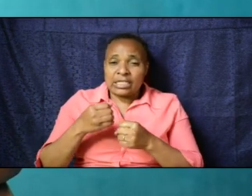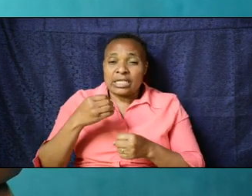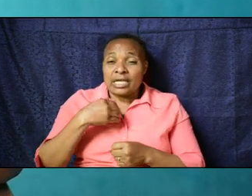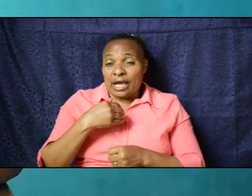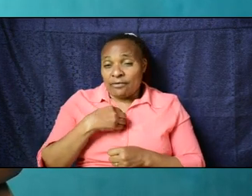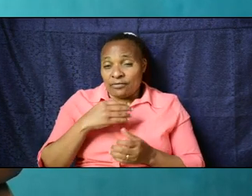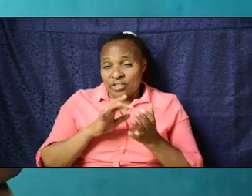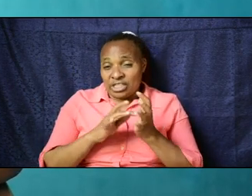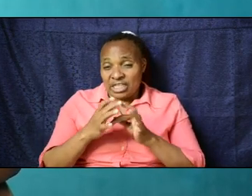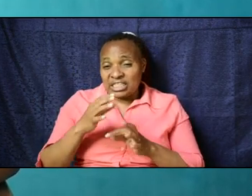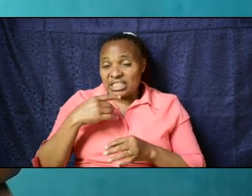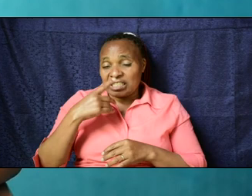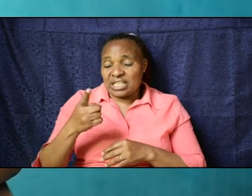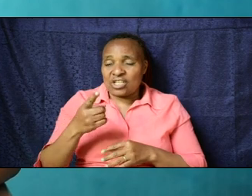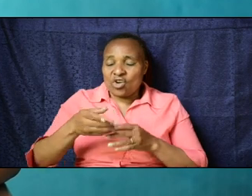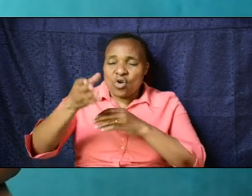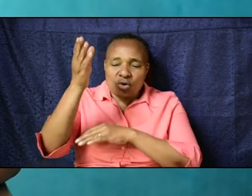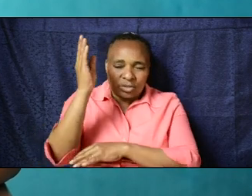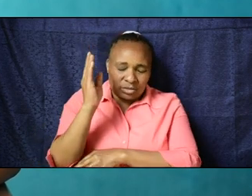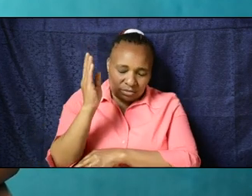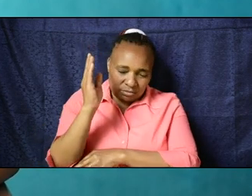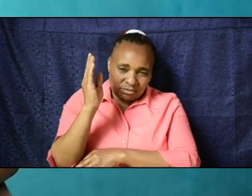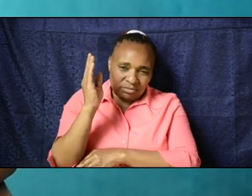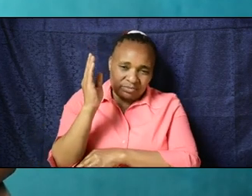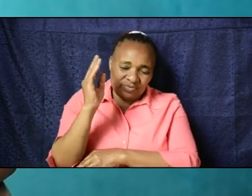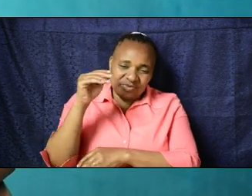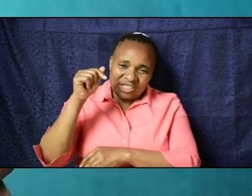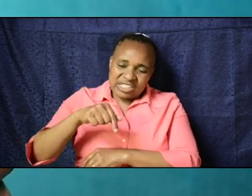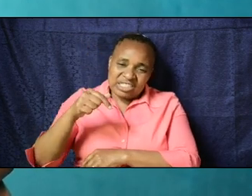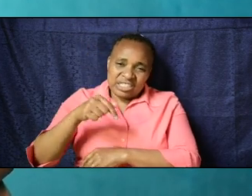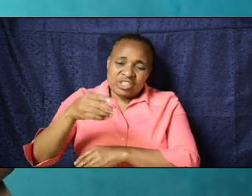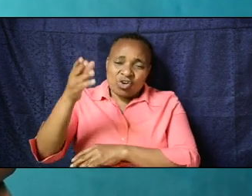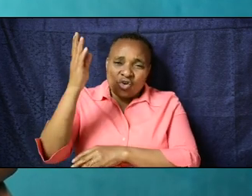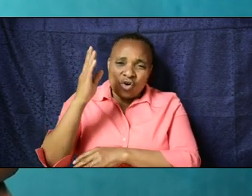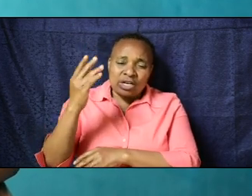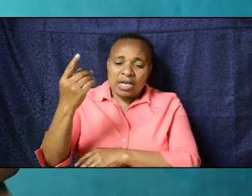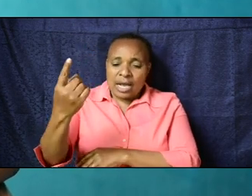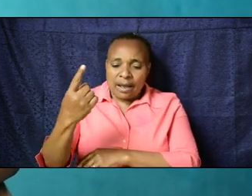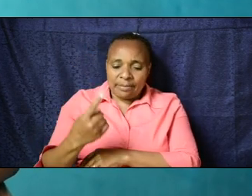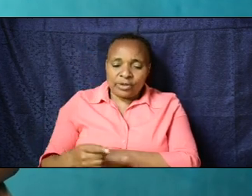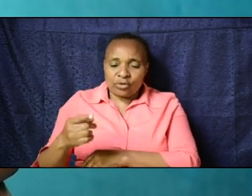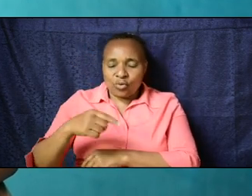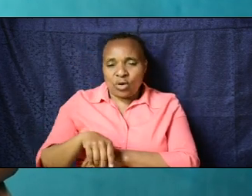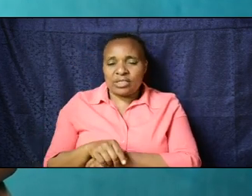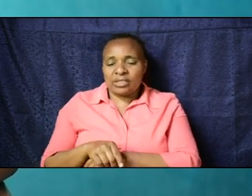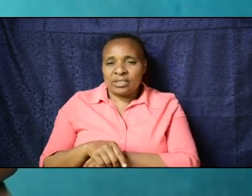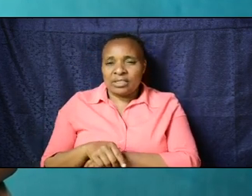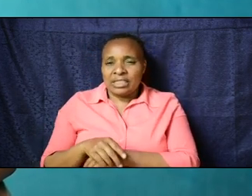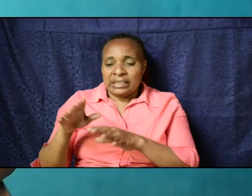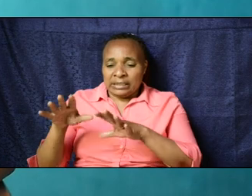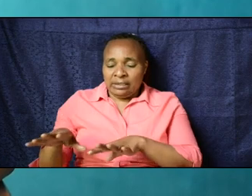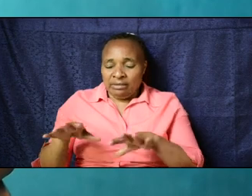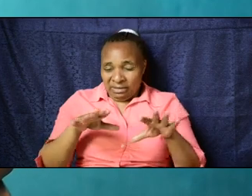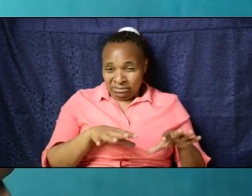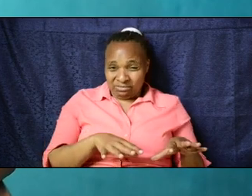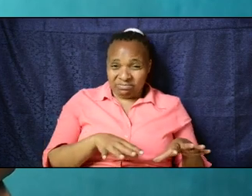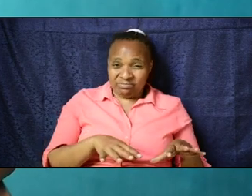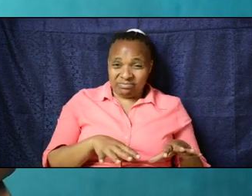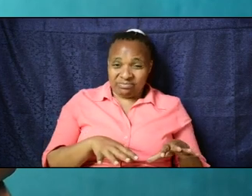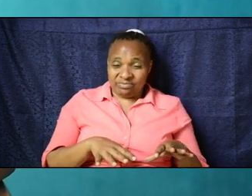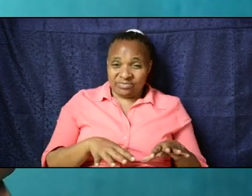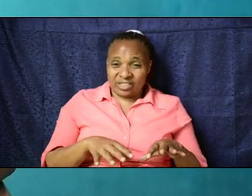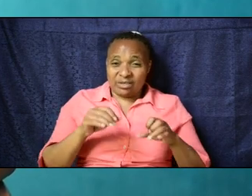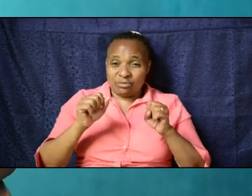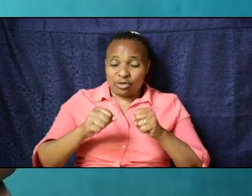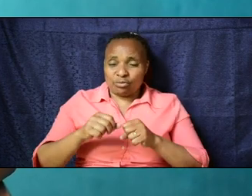is God. This is God coming to us, suffering, staying